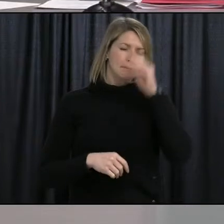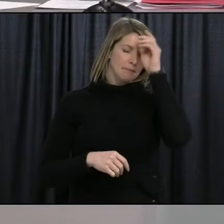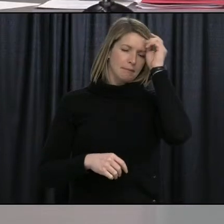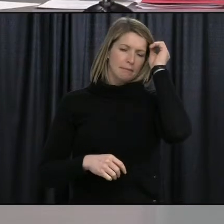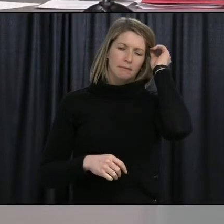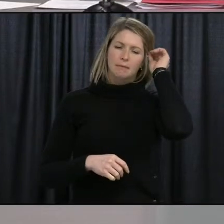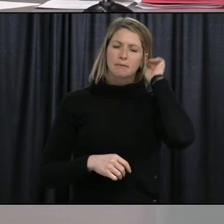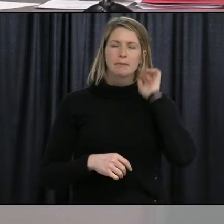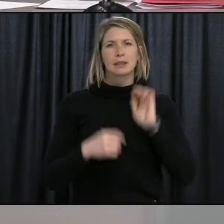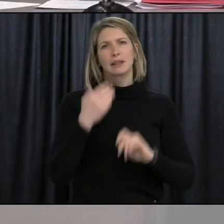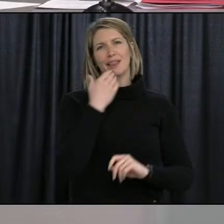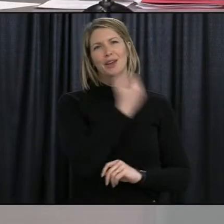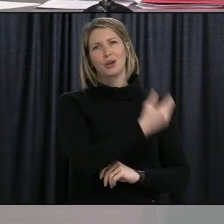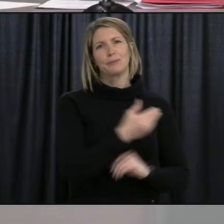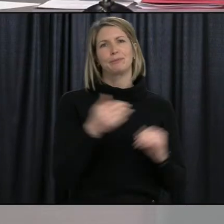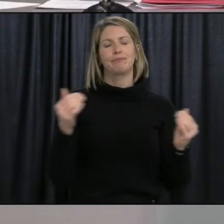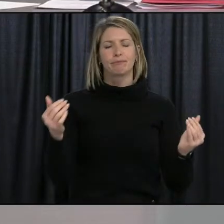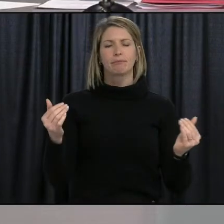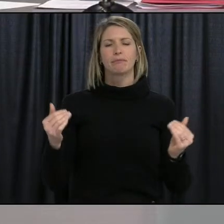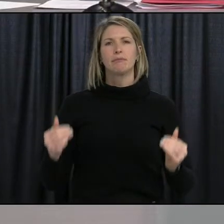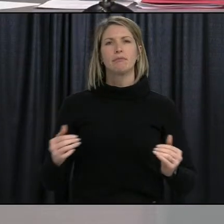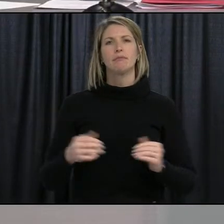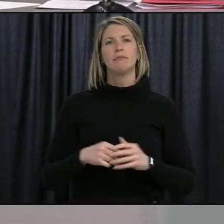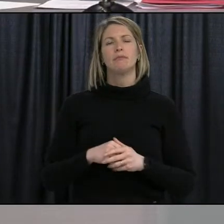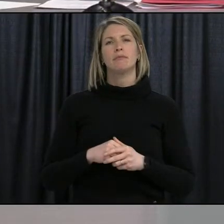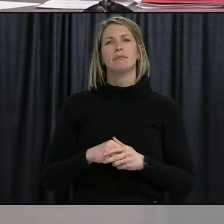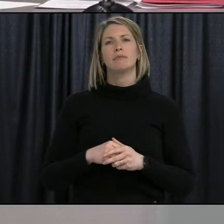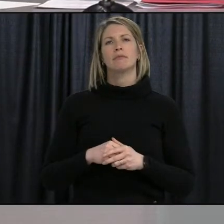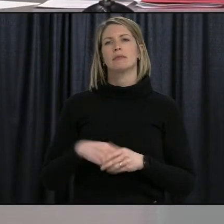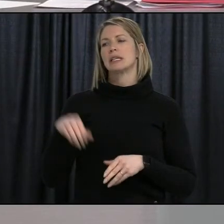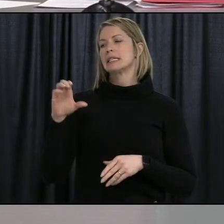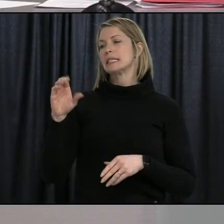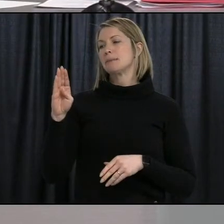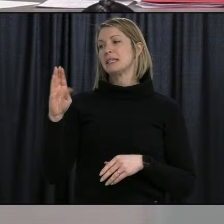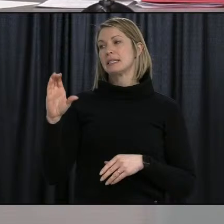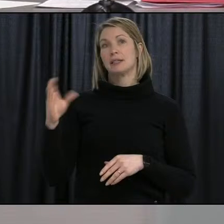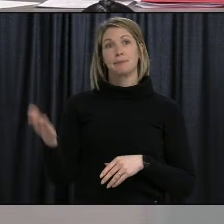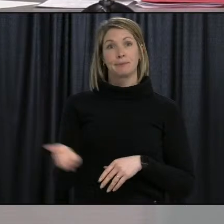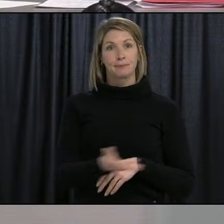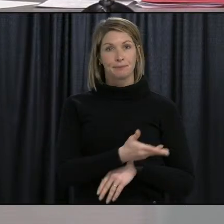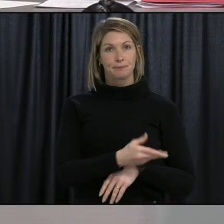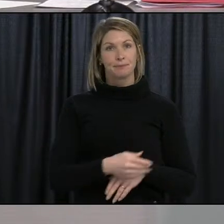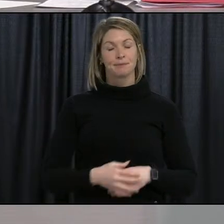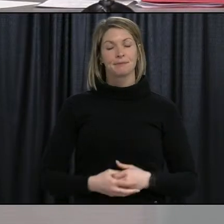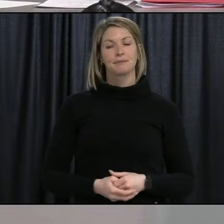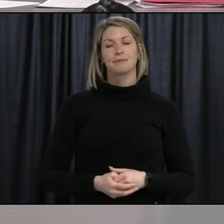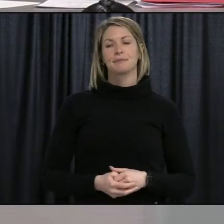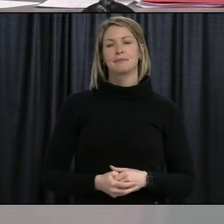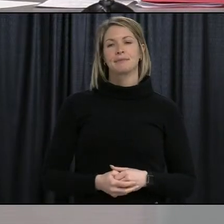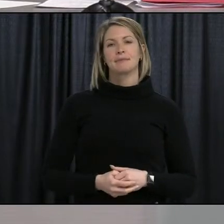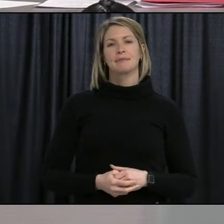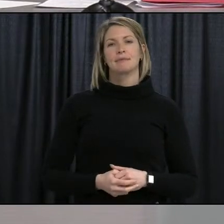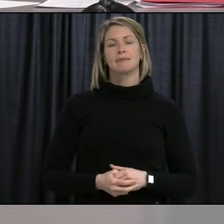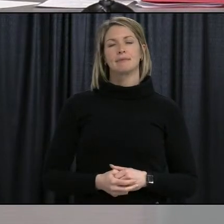Thank you. Our next questions are from Mark Quinn with CBC. Please go ahead. Yes,